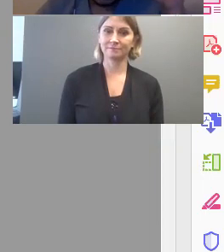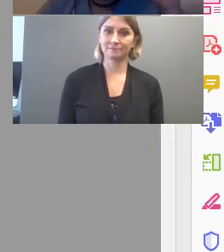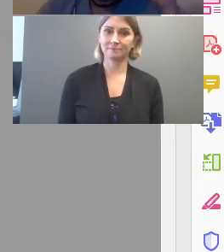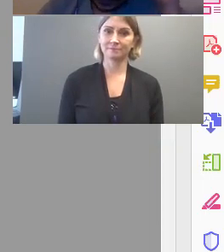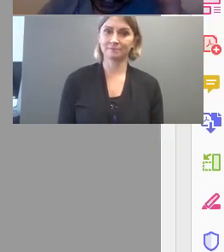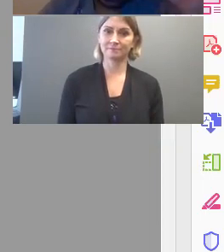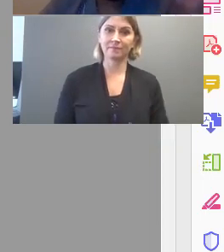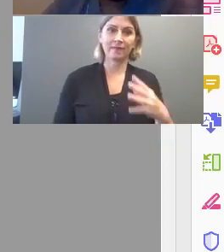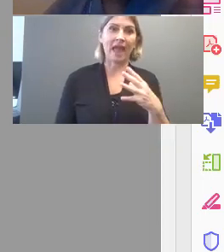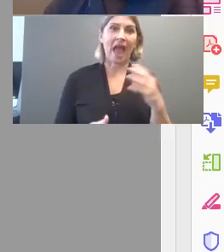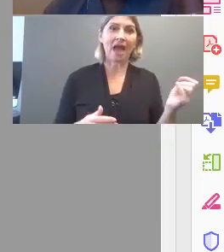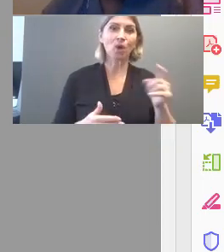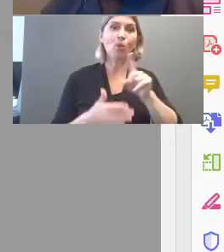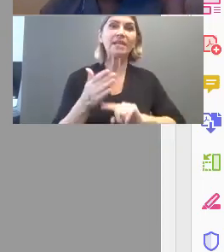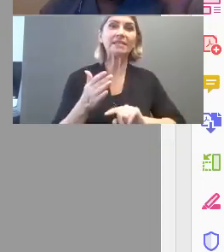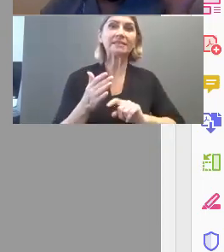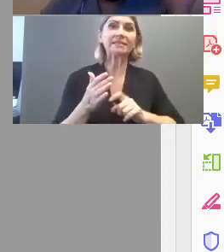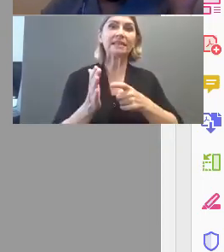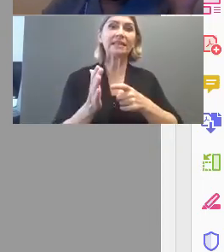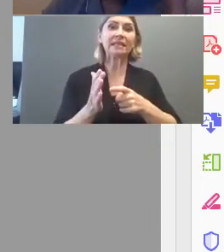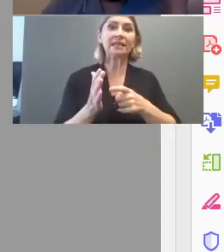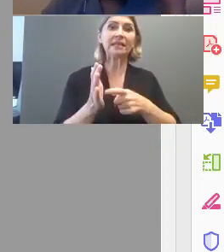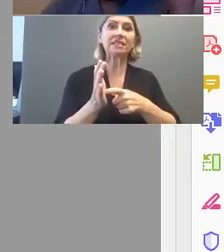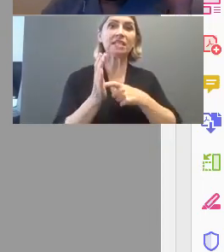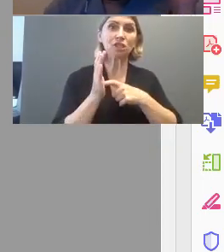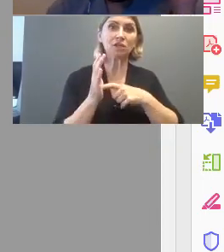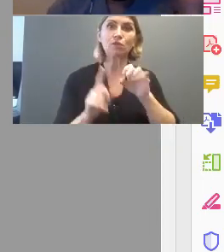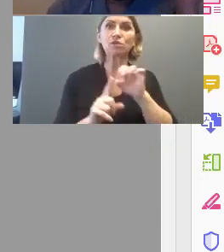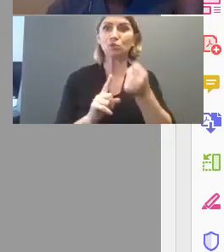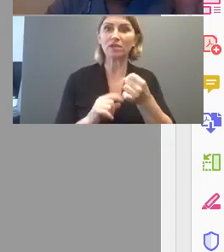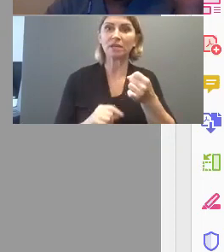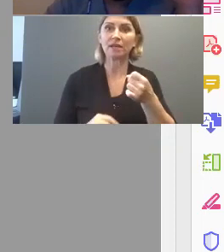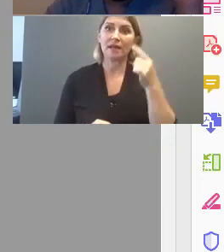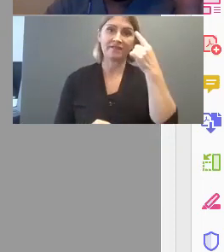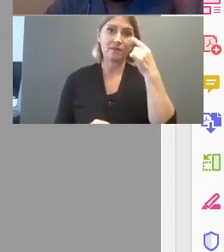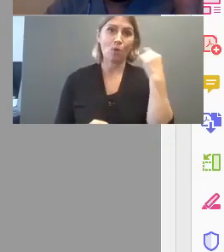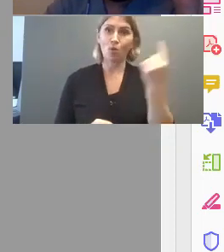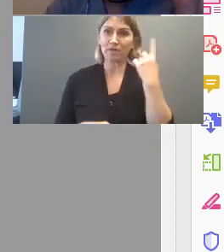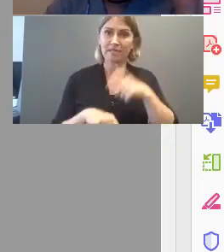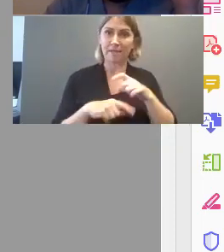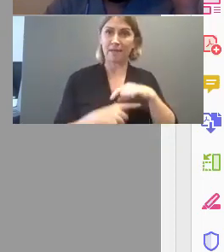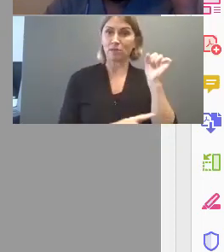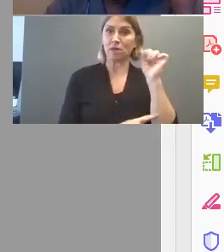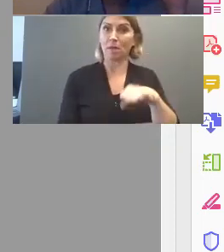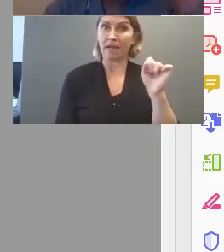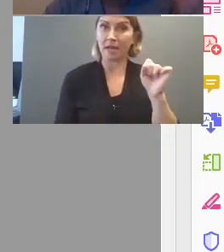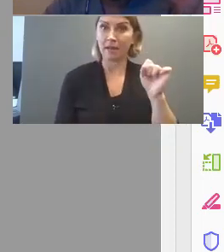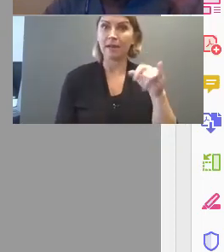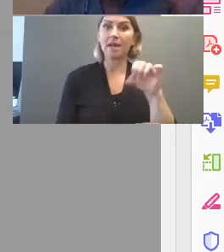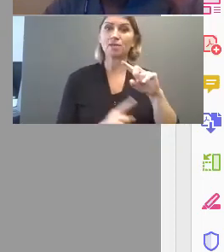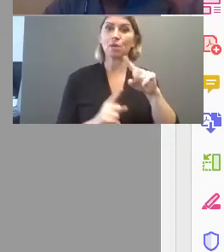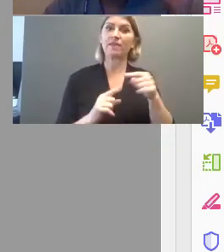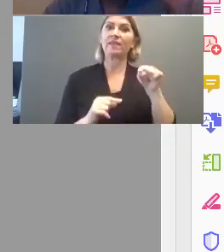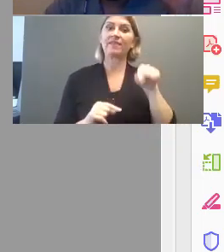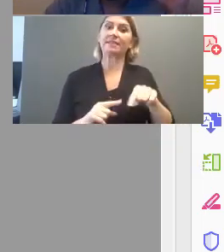And what is the condition that this would dominate? The only case that this would dominate is when this is